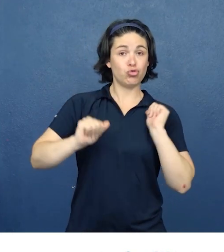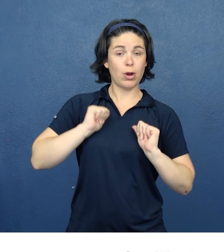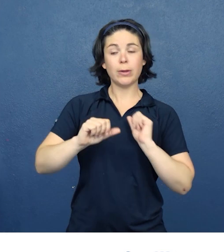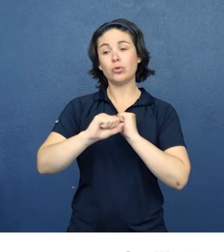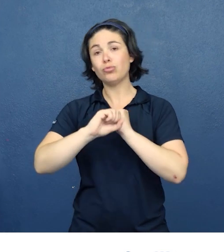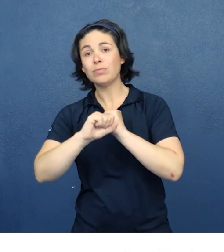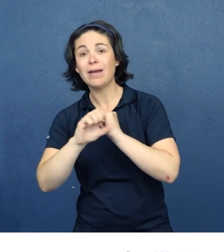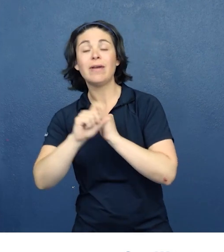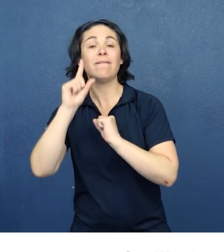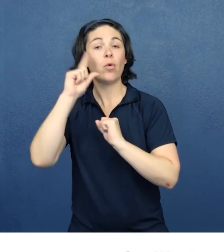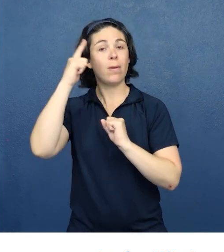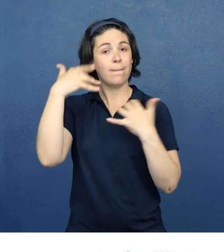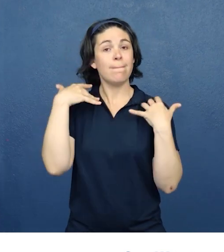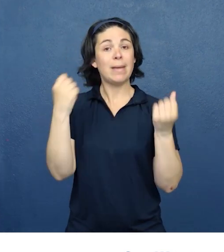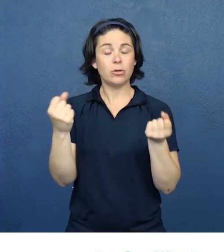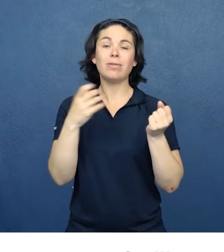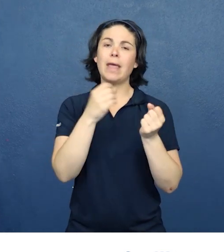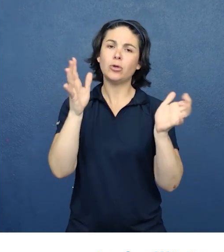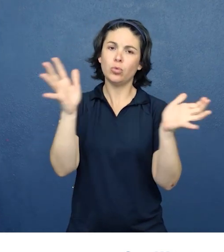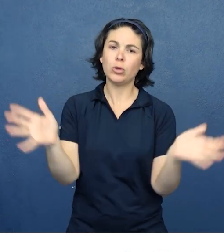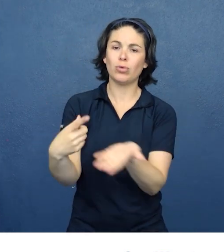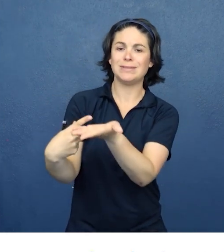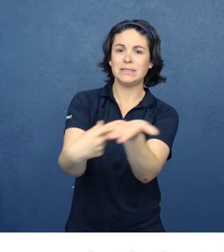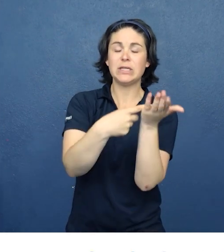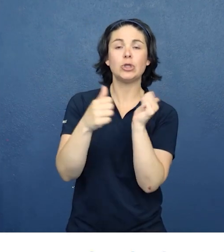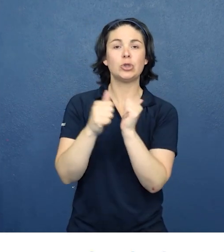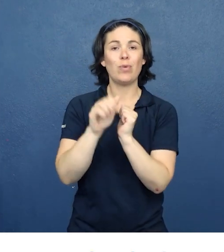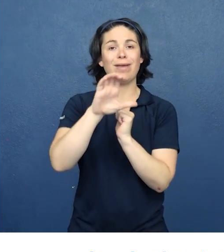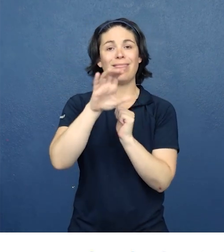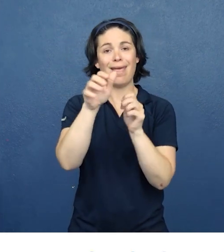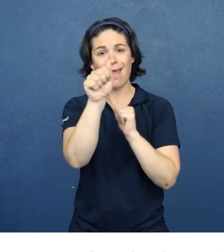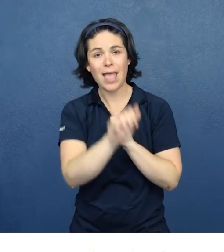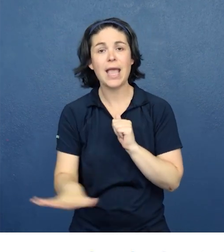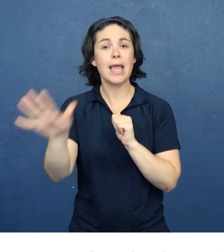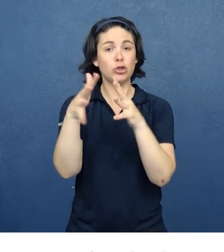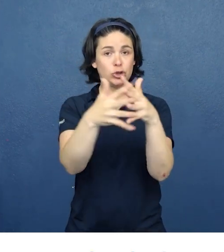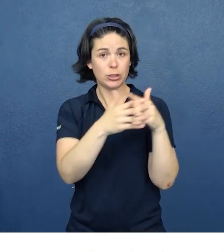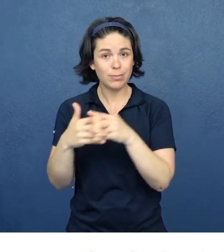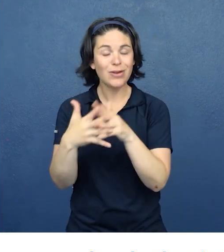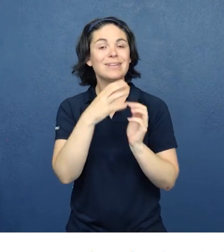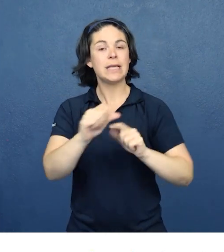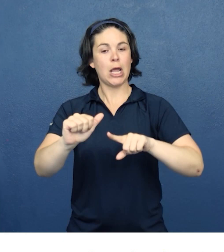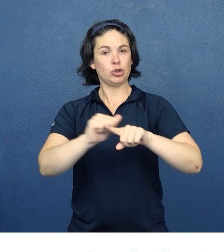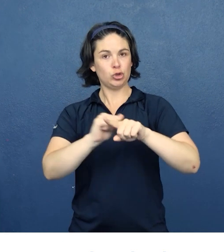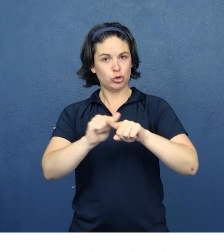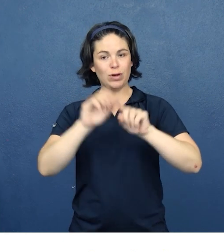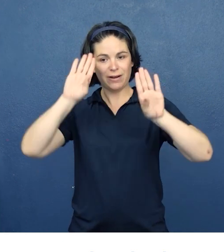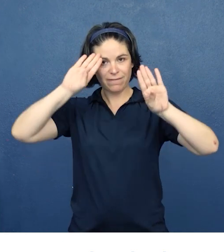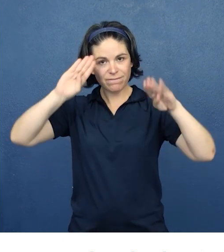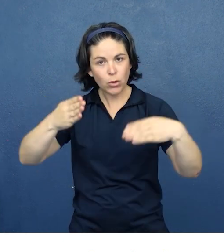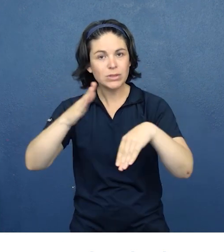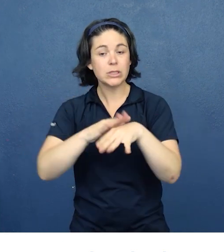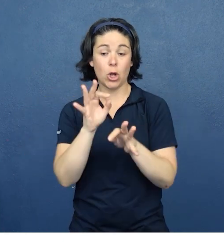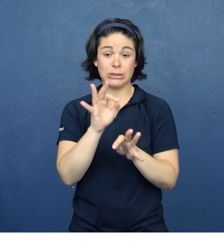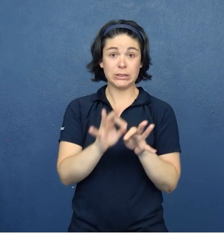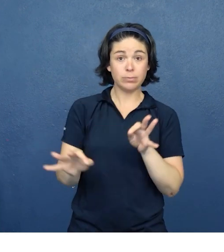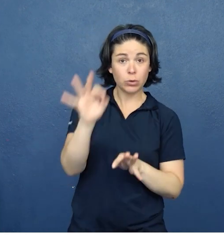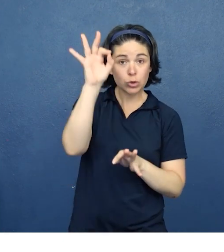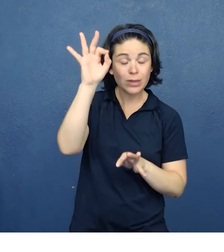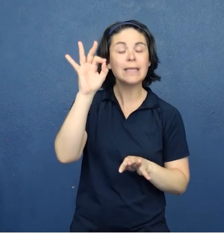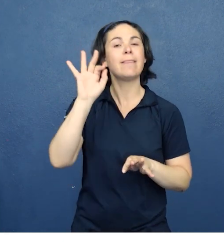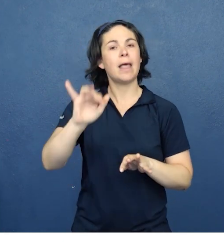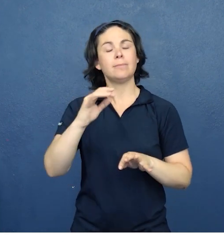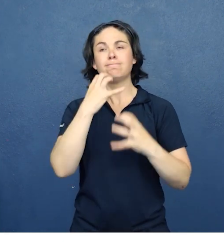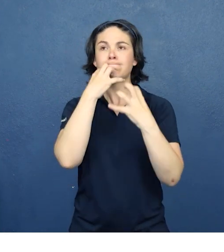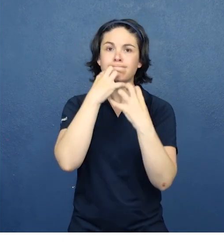health awareness and discussion among Asian Americans, and developing training for mental health professionals focused on spirituality's